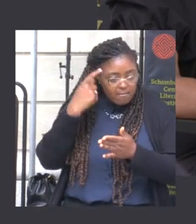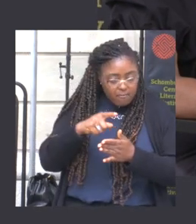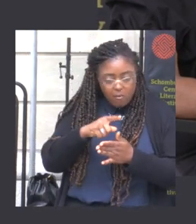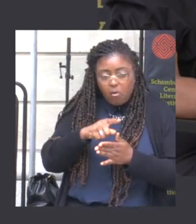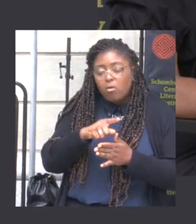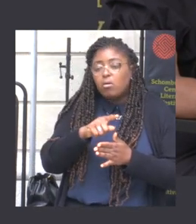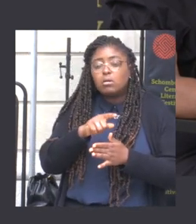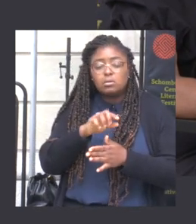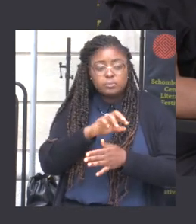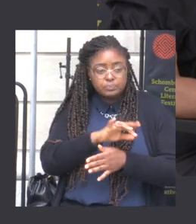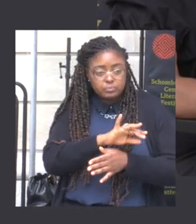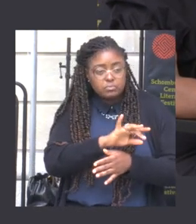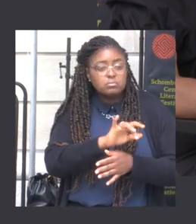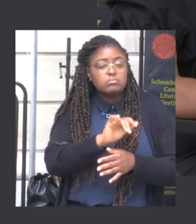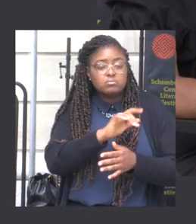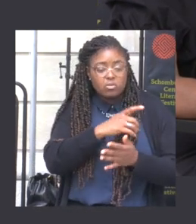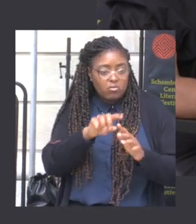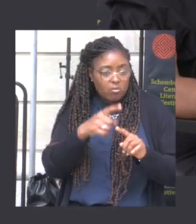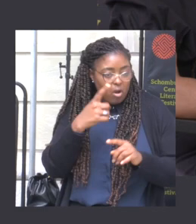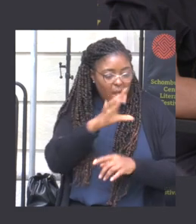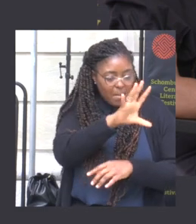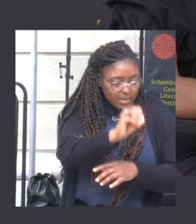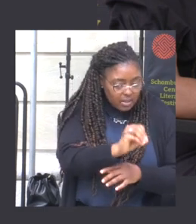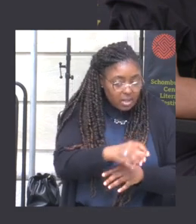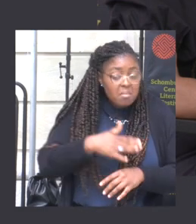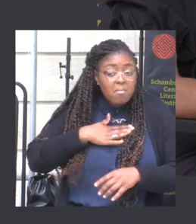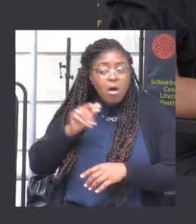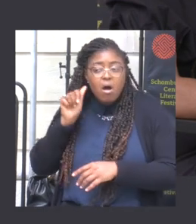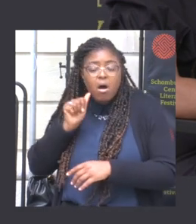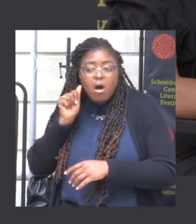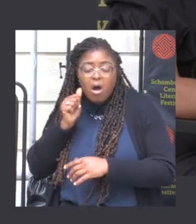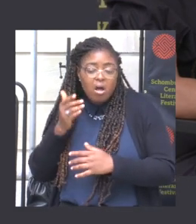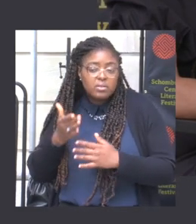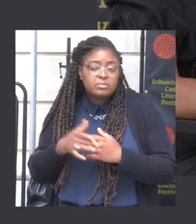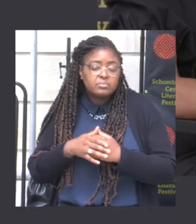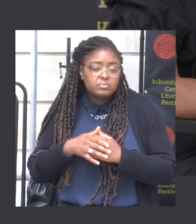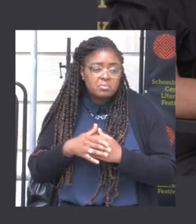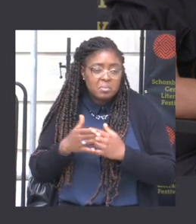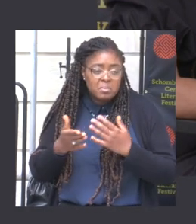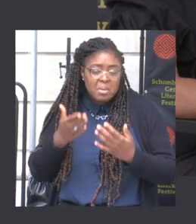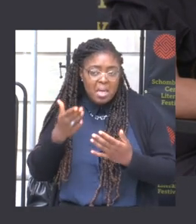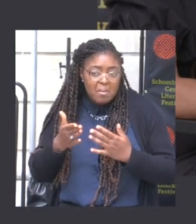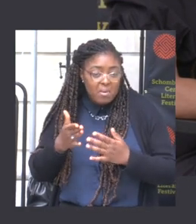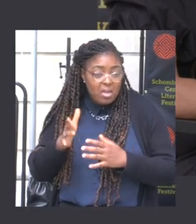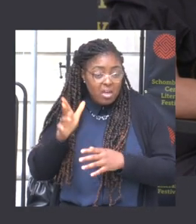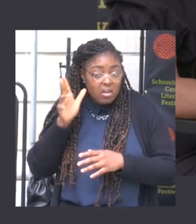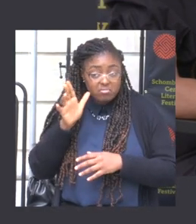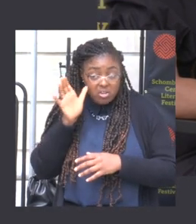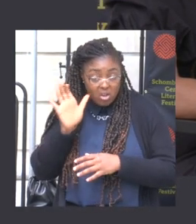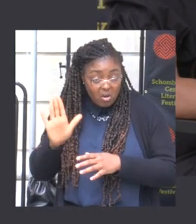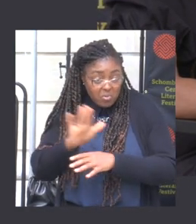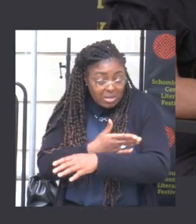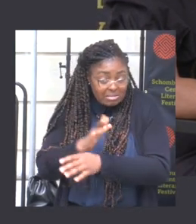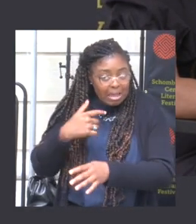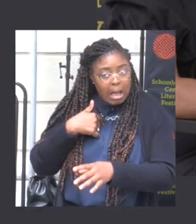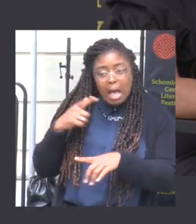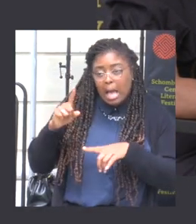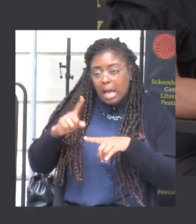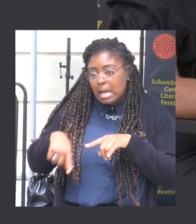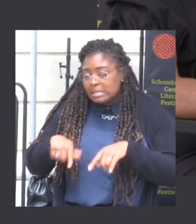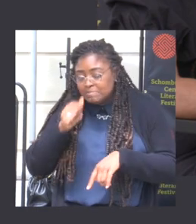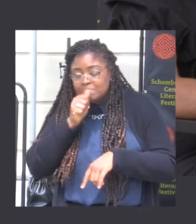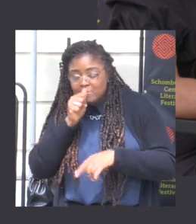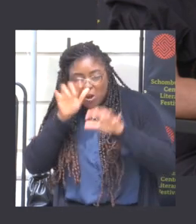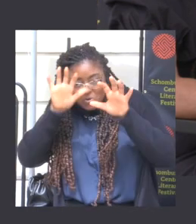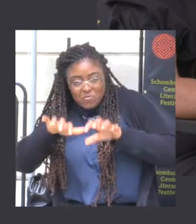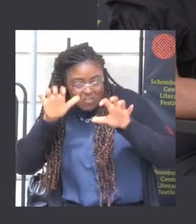aunt is Ann Peebles. You might have heard one of her classics, I Can't Stand the Rain. So when I was growing up, music